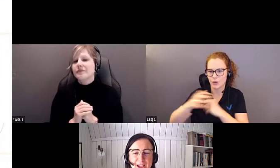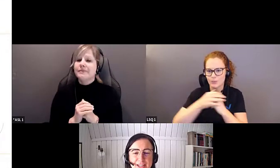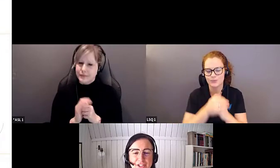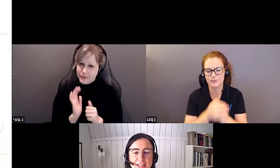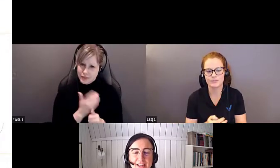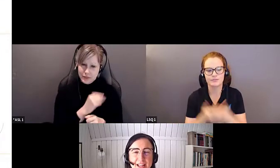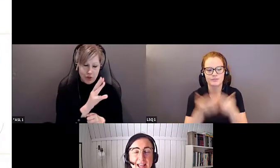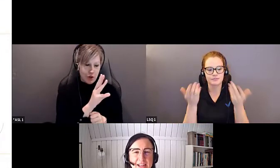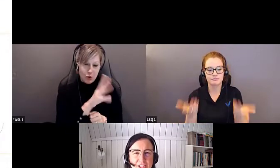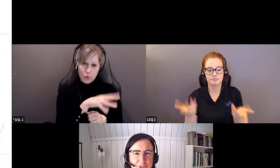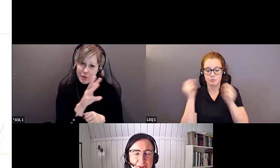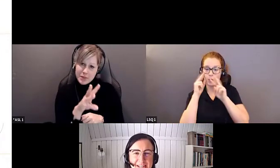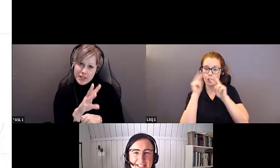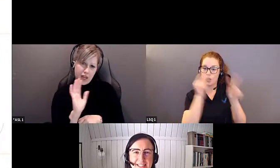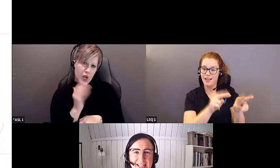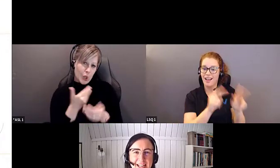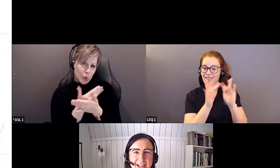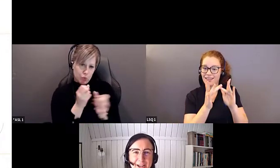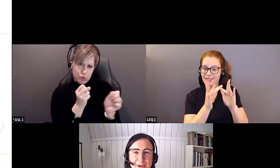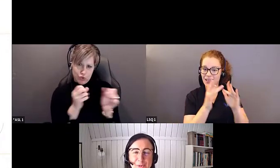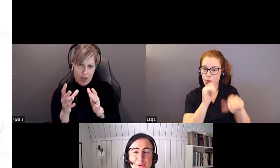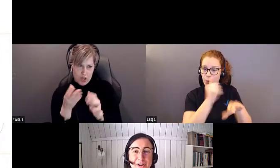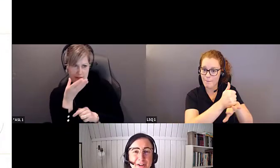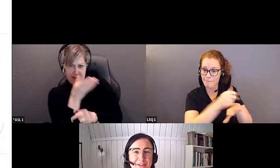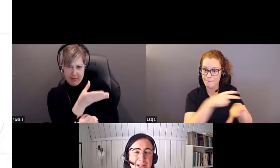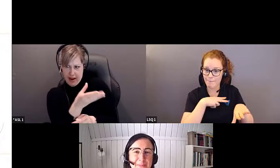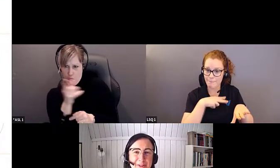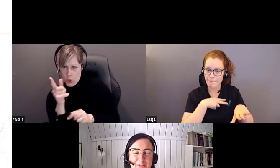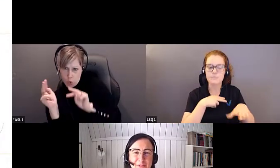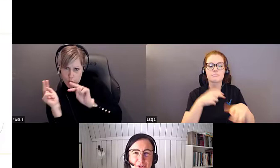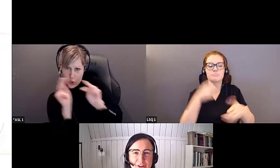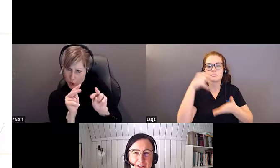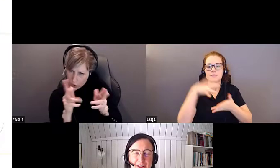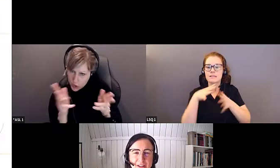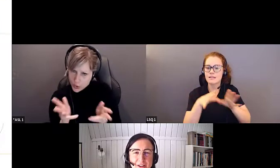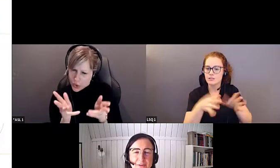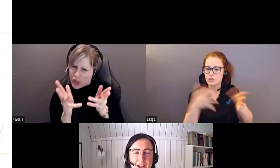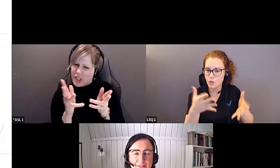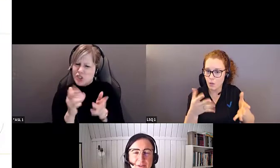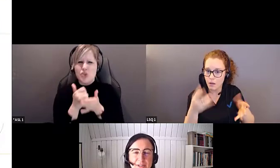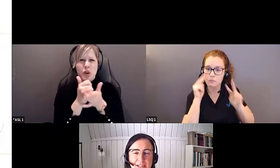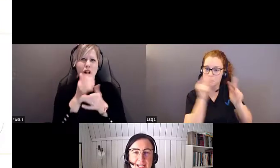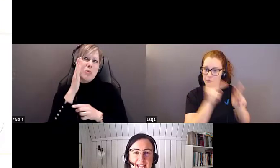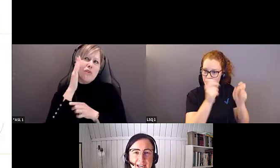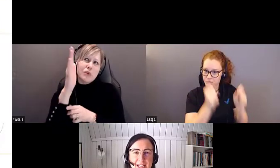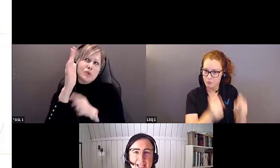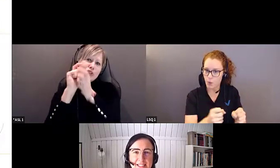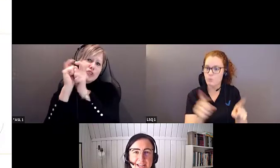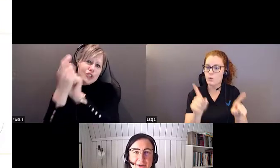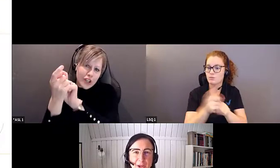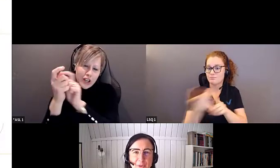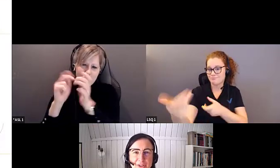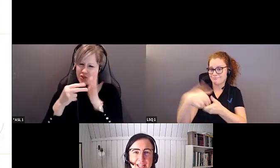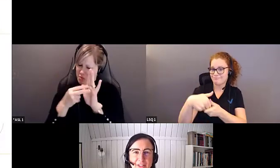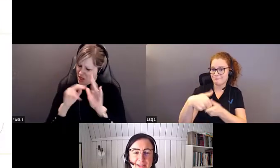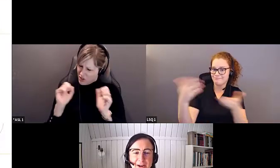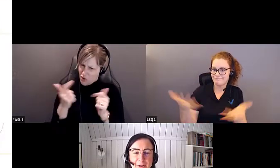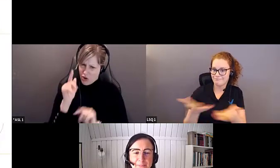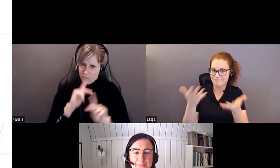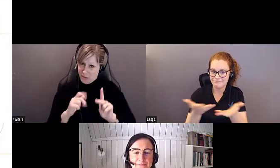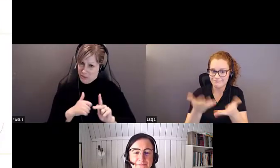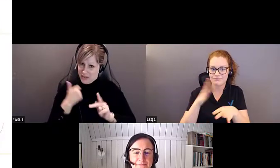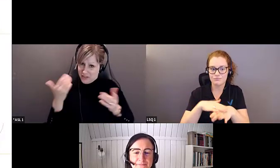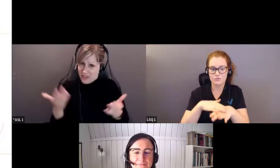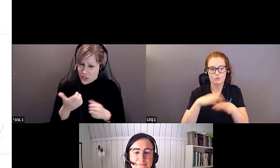new strategy and to join us in our work of shaping a future where everyone in Canada has safe and high quality